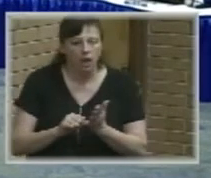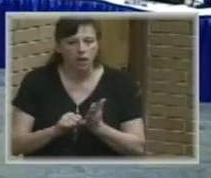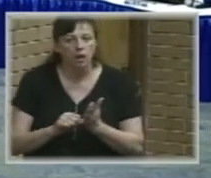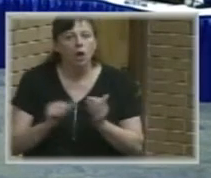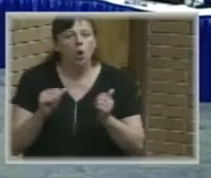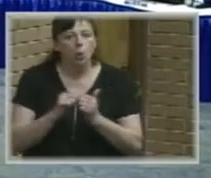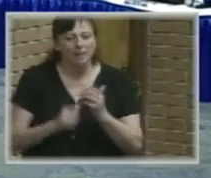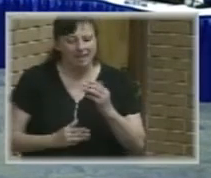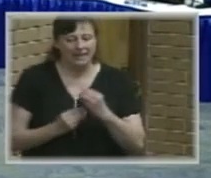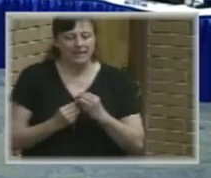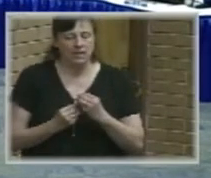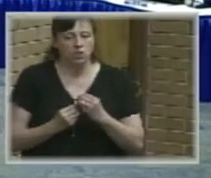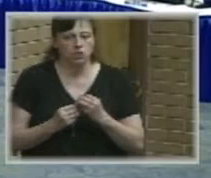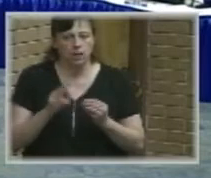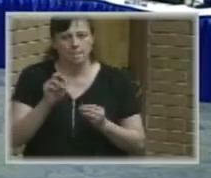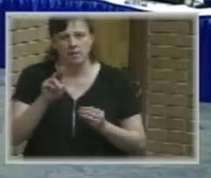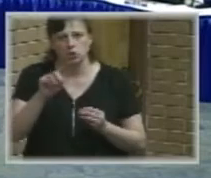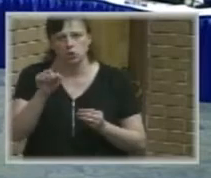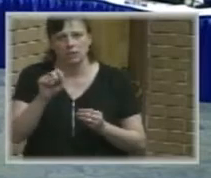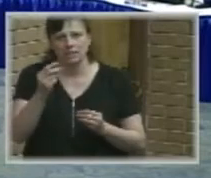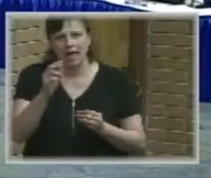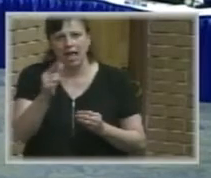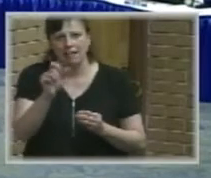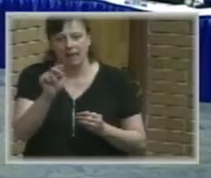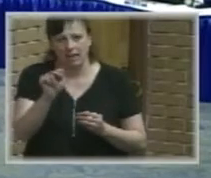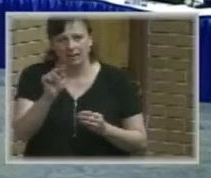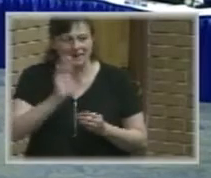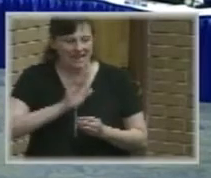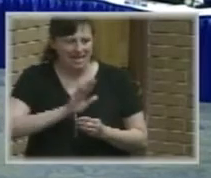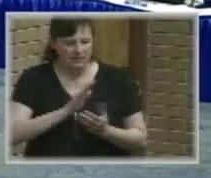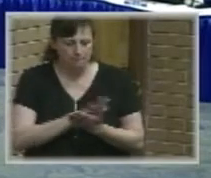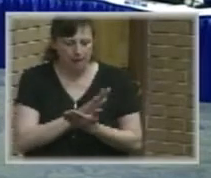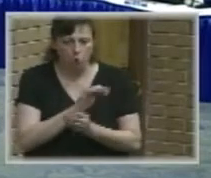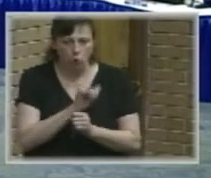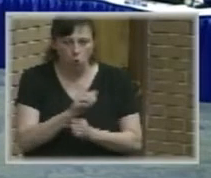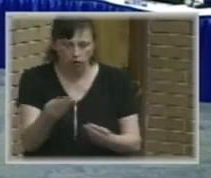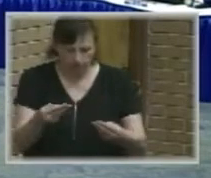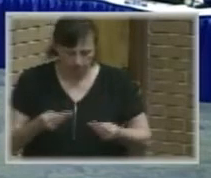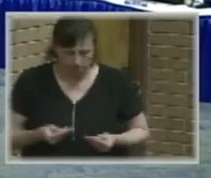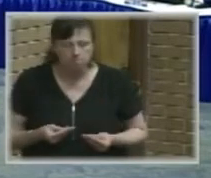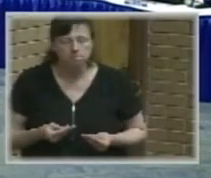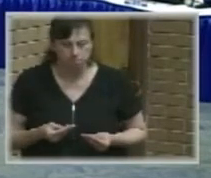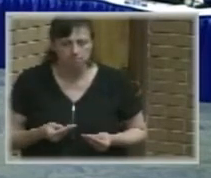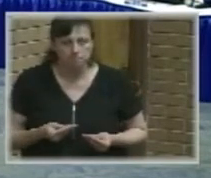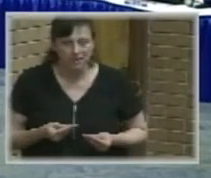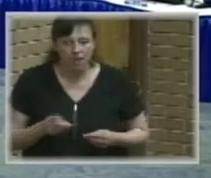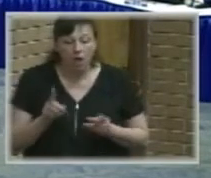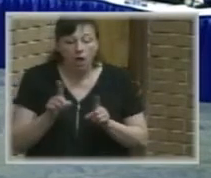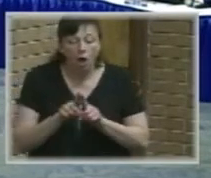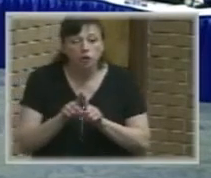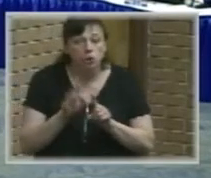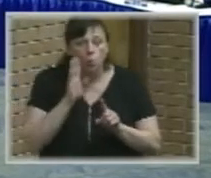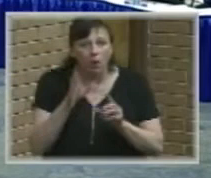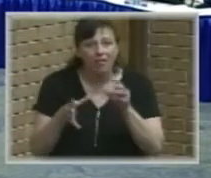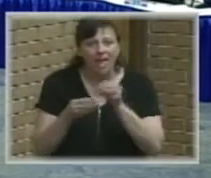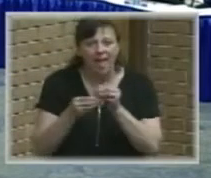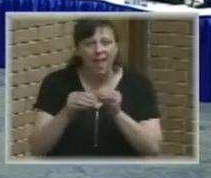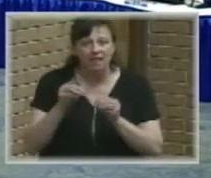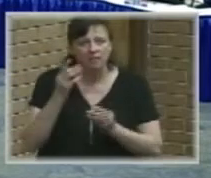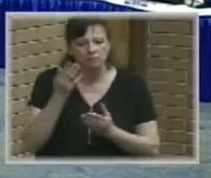with the addition of Mr. Zoglin's material. And I also want to add the item that I referenced